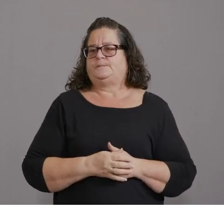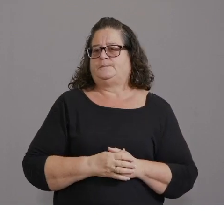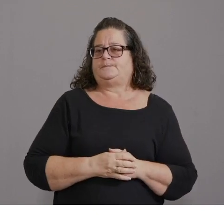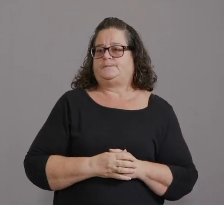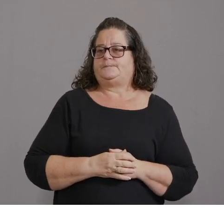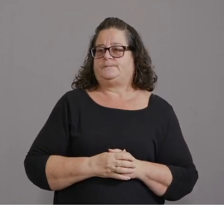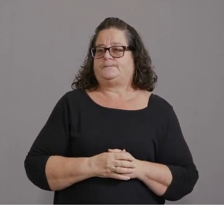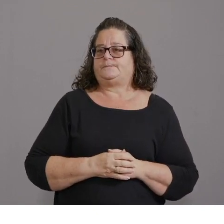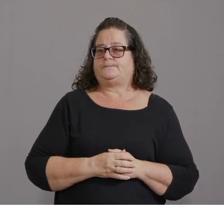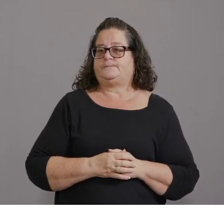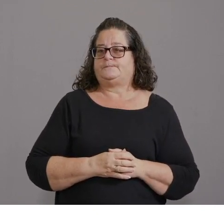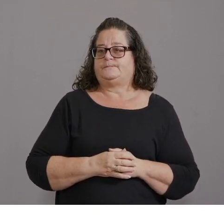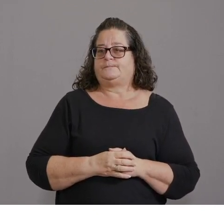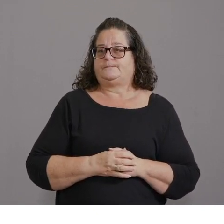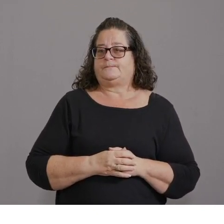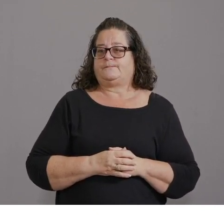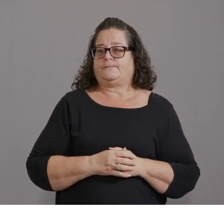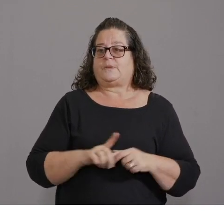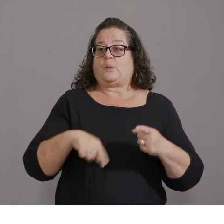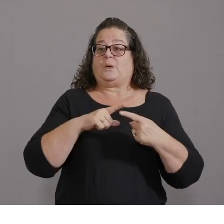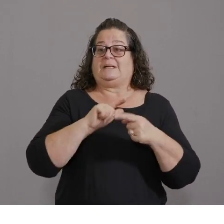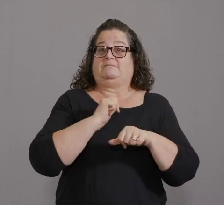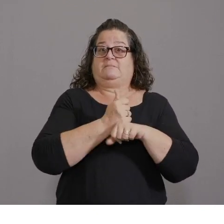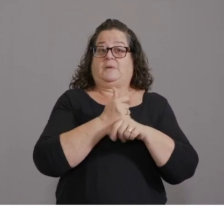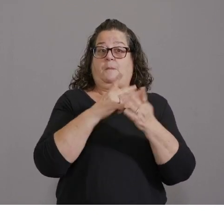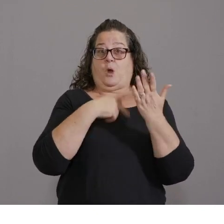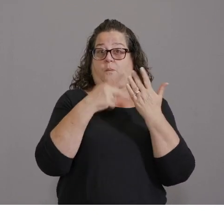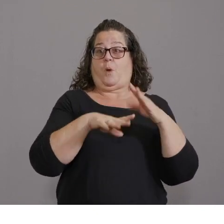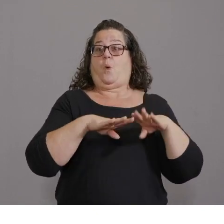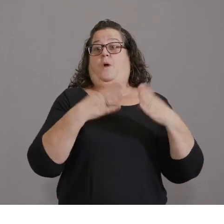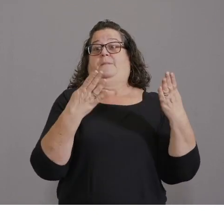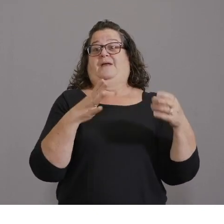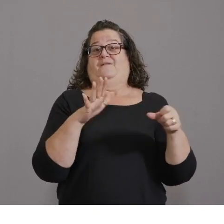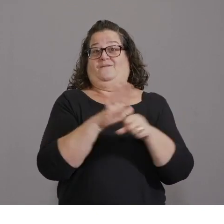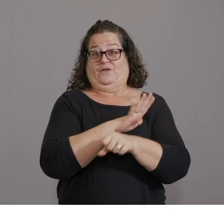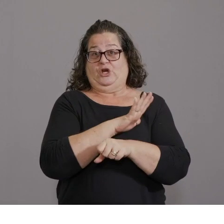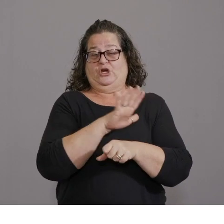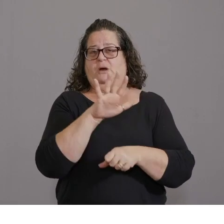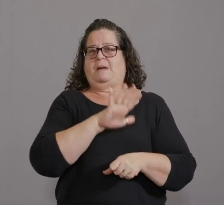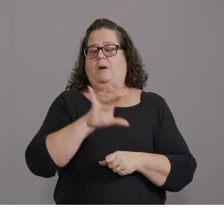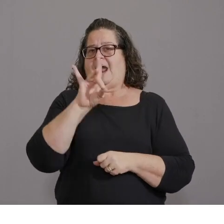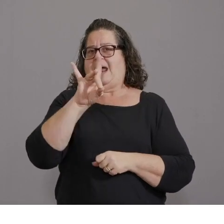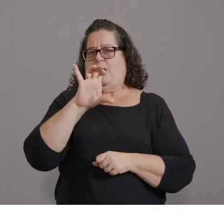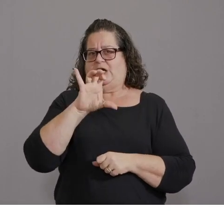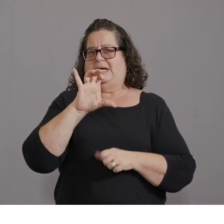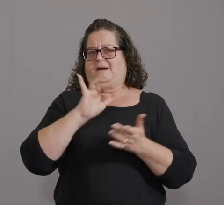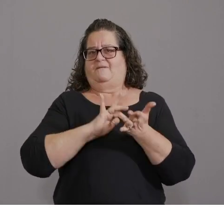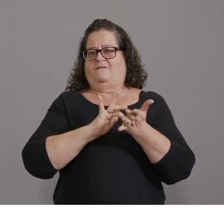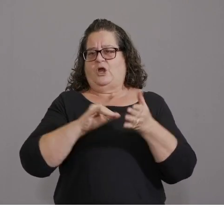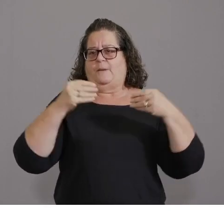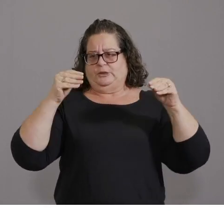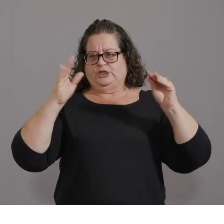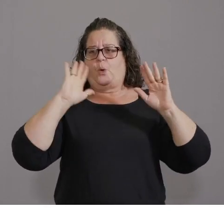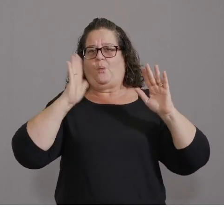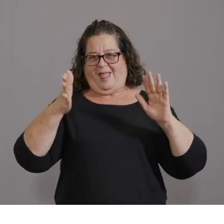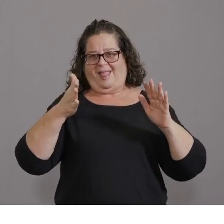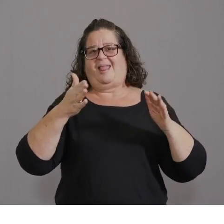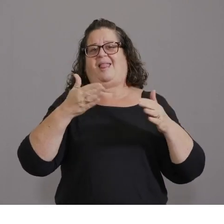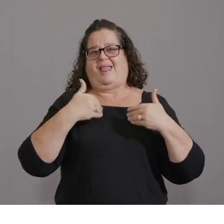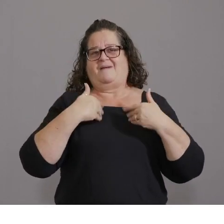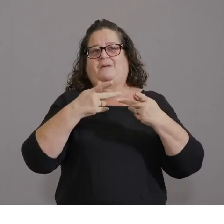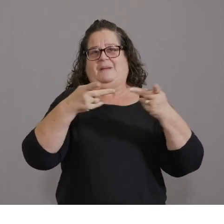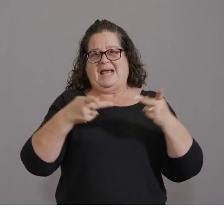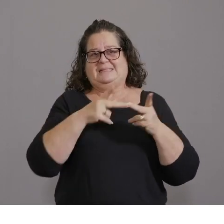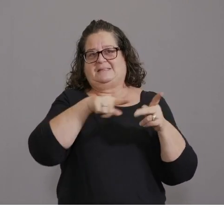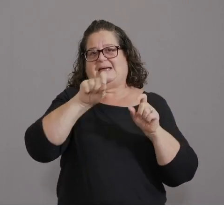fully activated, more than 800 pharmacies will have COVID-19 vaccine available in Arizona. We currently have